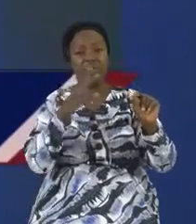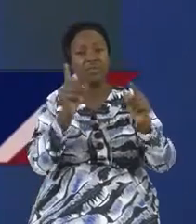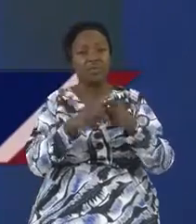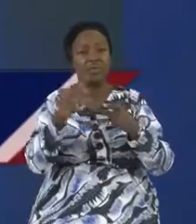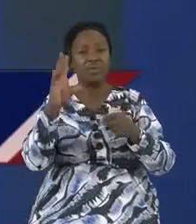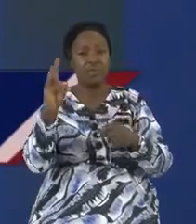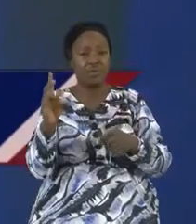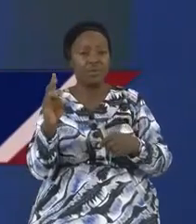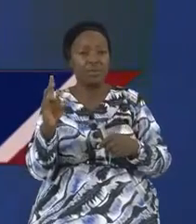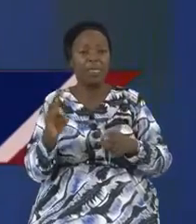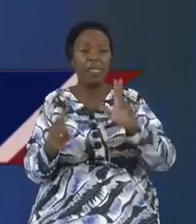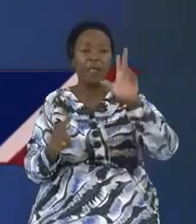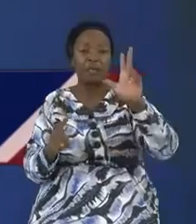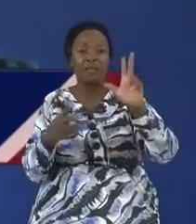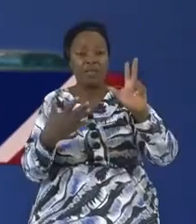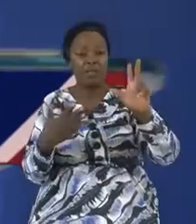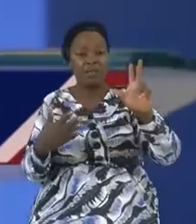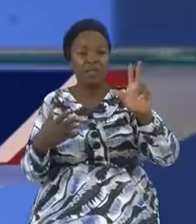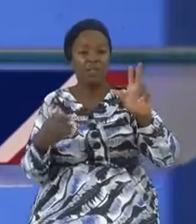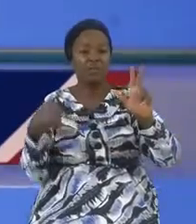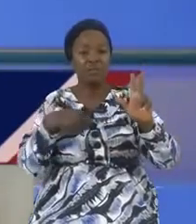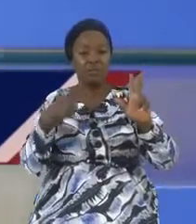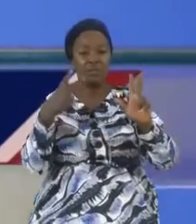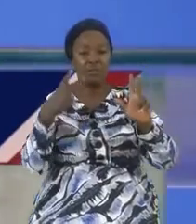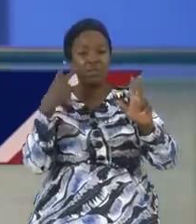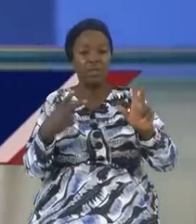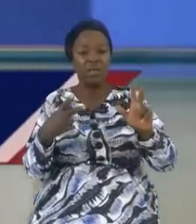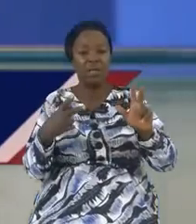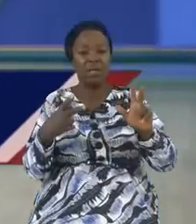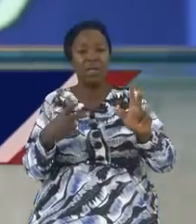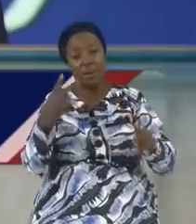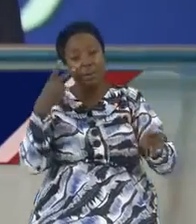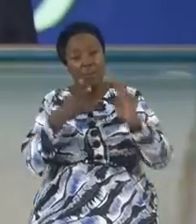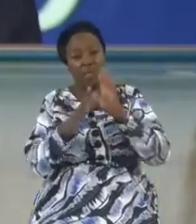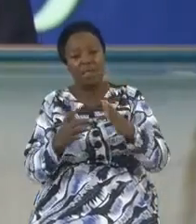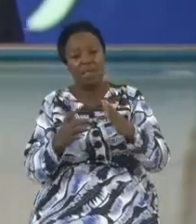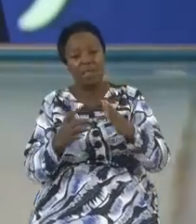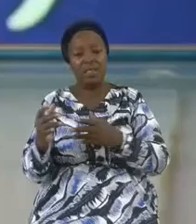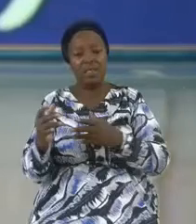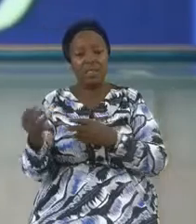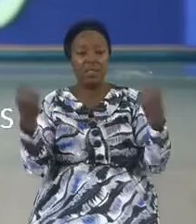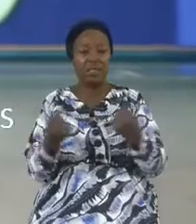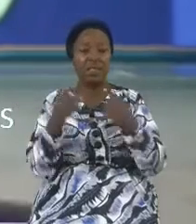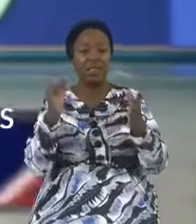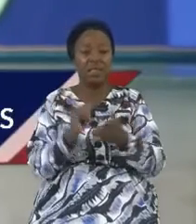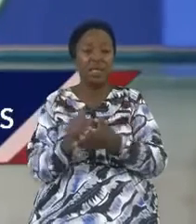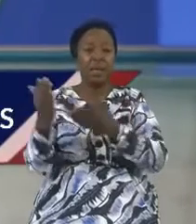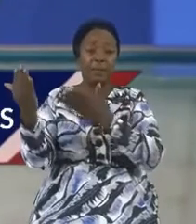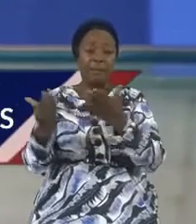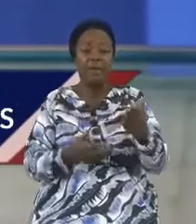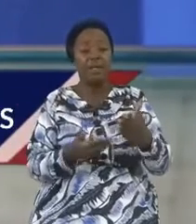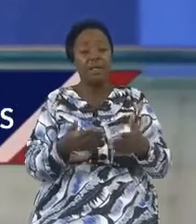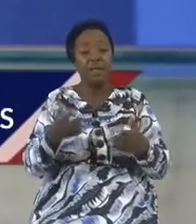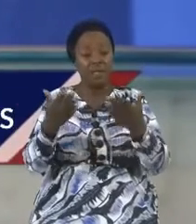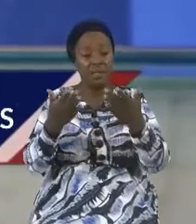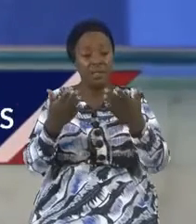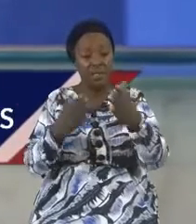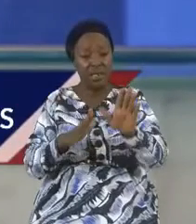7. Three things we're looking at. Number one, princely sins that cause deadly